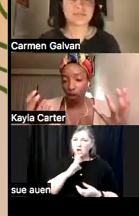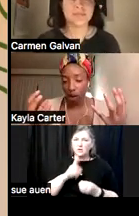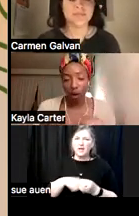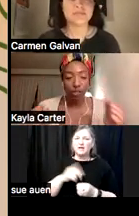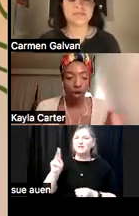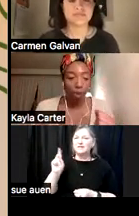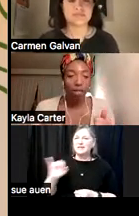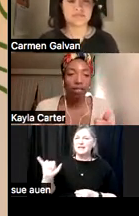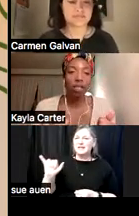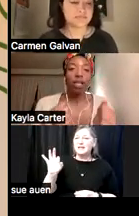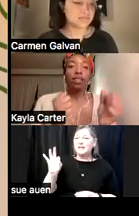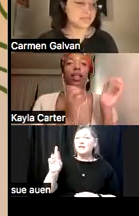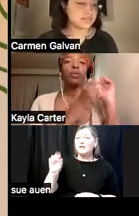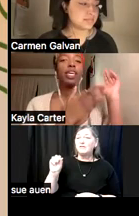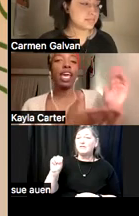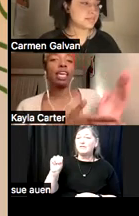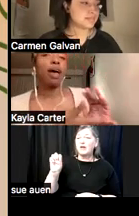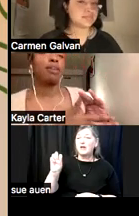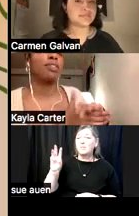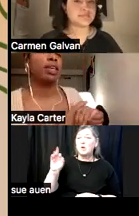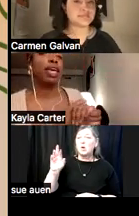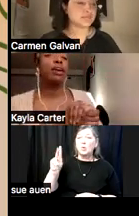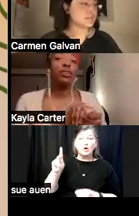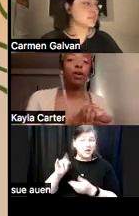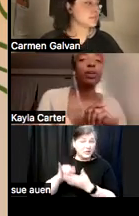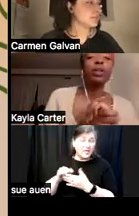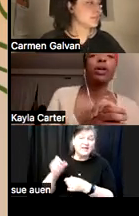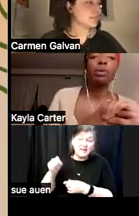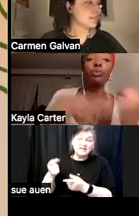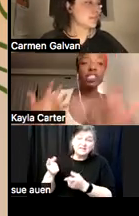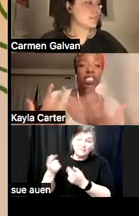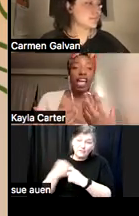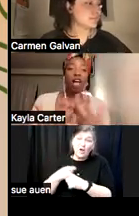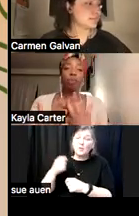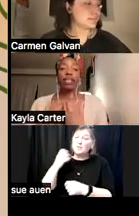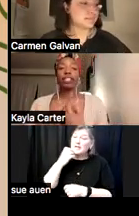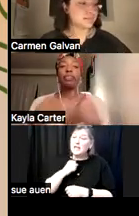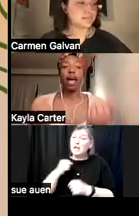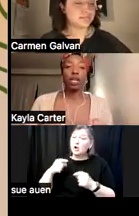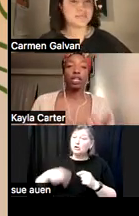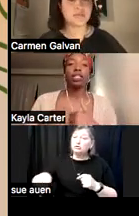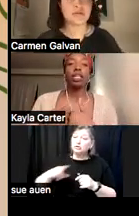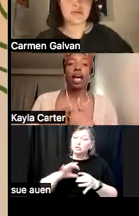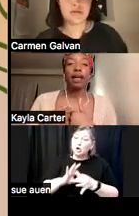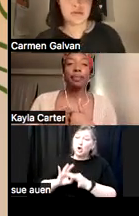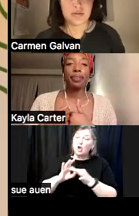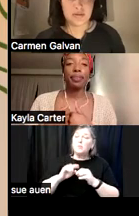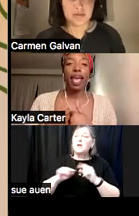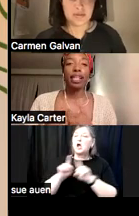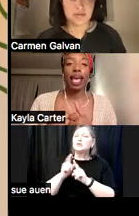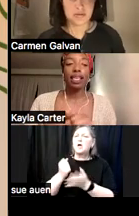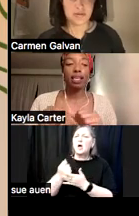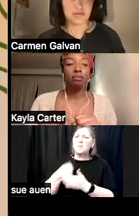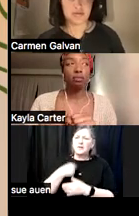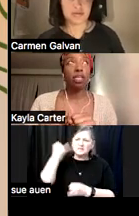key frameworks and topics that not only came out of the care circle, but really help us imagine